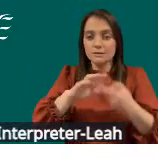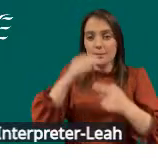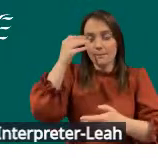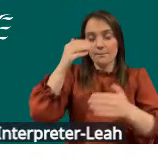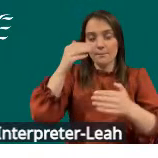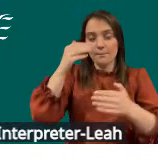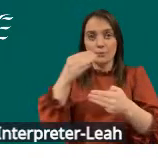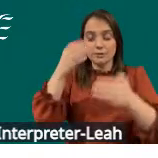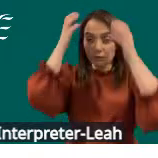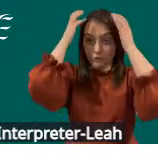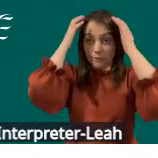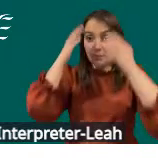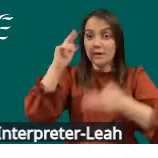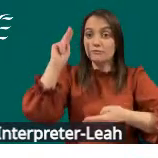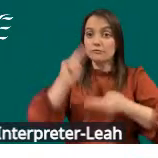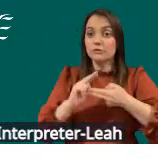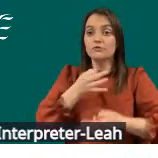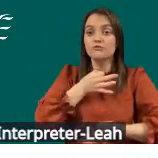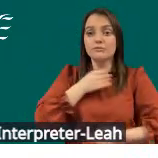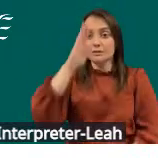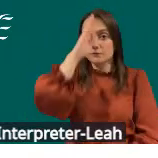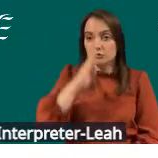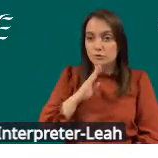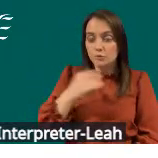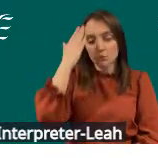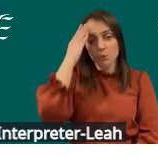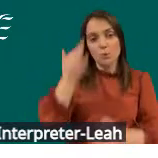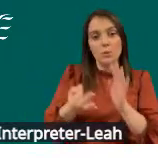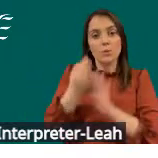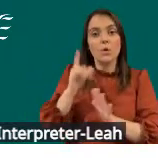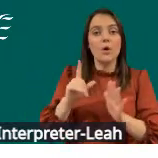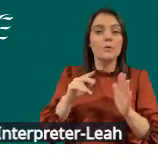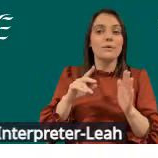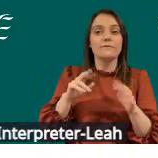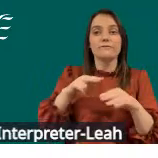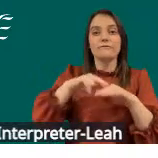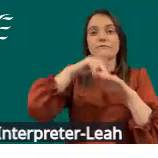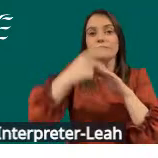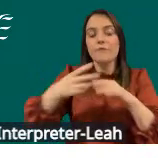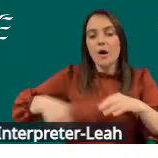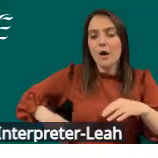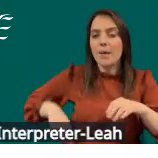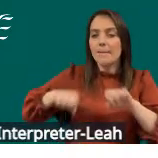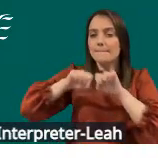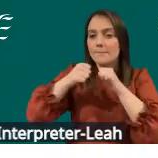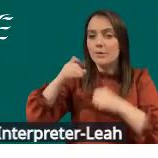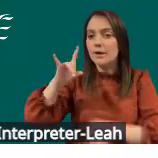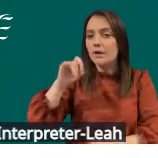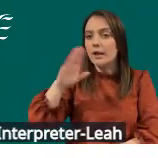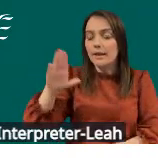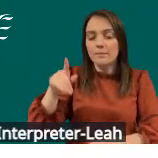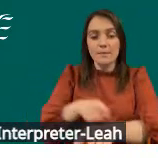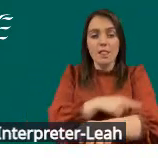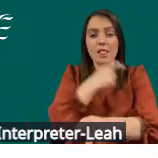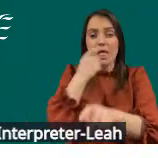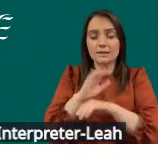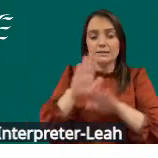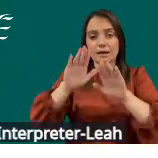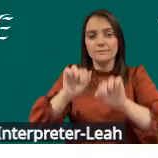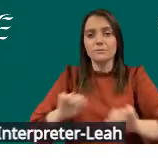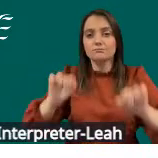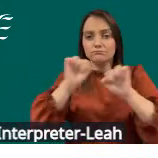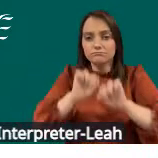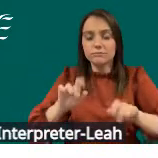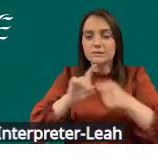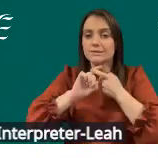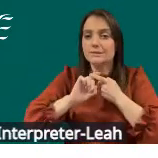all know that if you fall and break your hip when you're elderly, that leads to one thing after the other and long hospital stays, and it can often end up killing older people. So we have